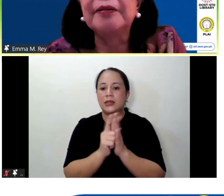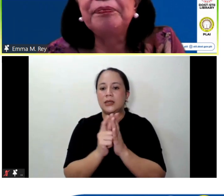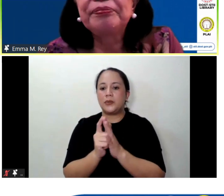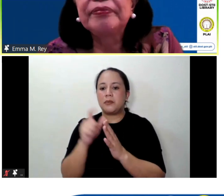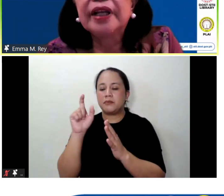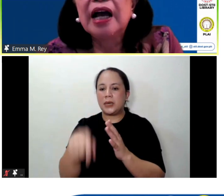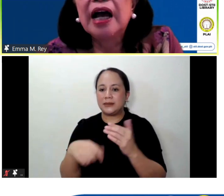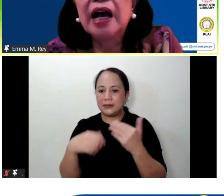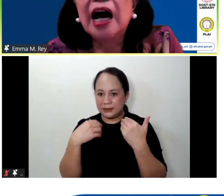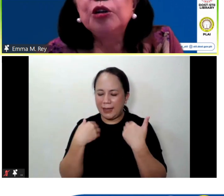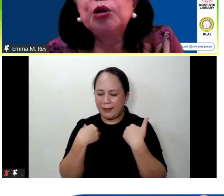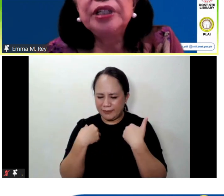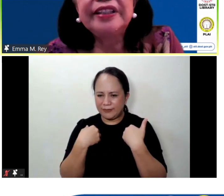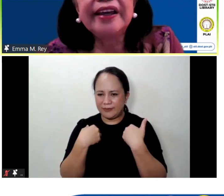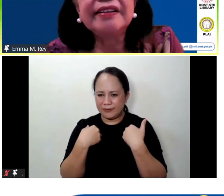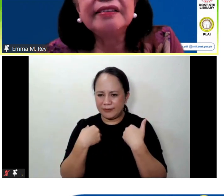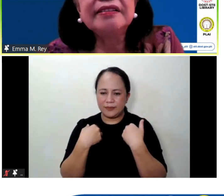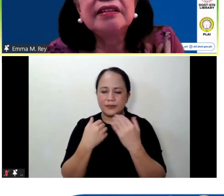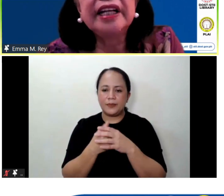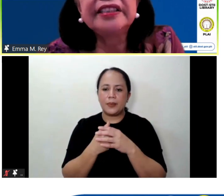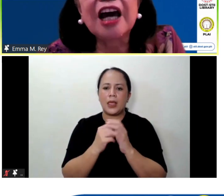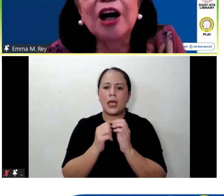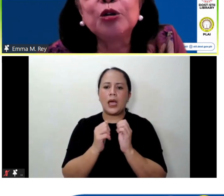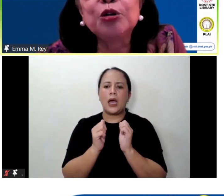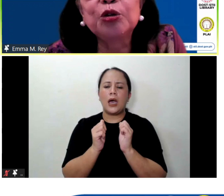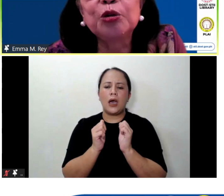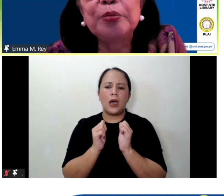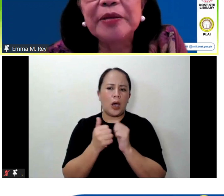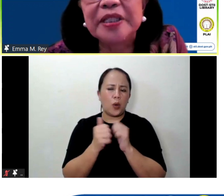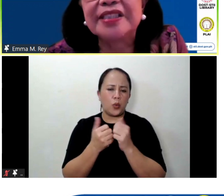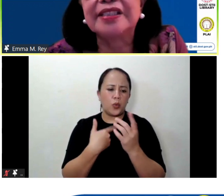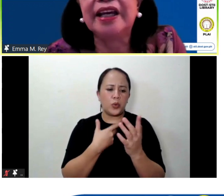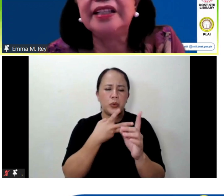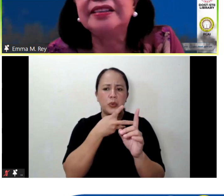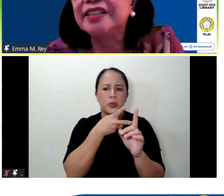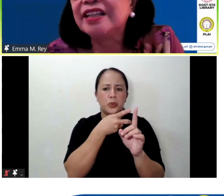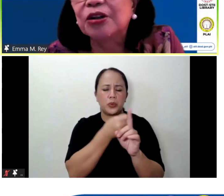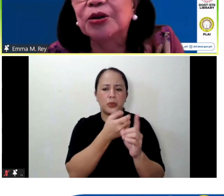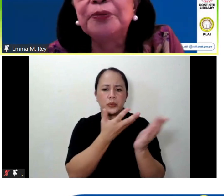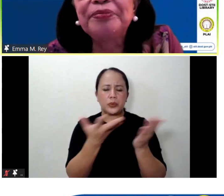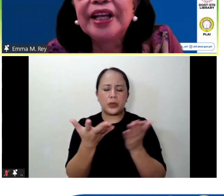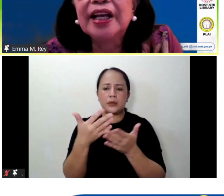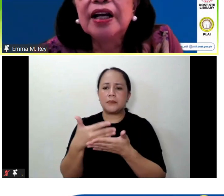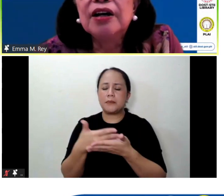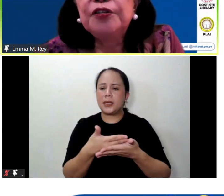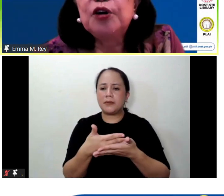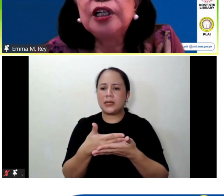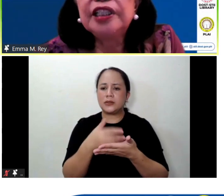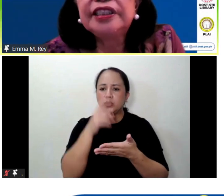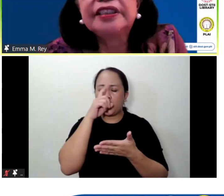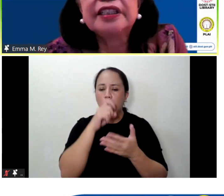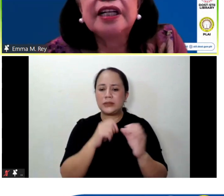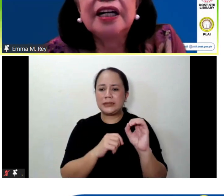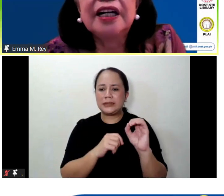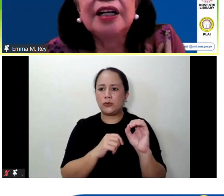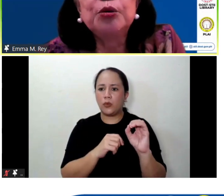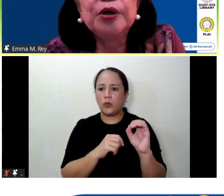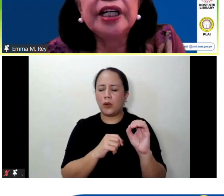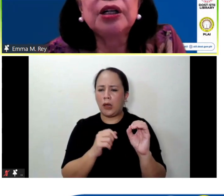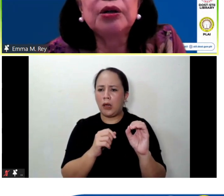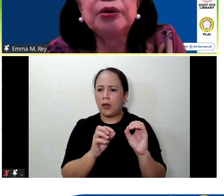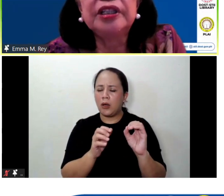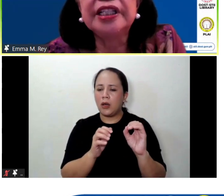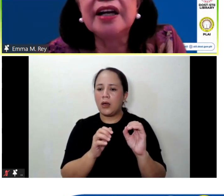there. How do we then reach out to babies age 0? Of course, our